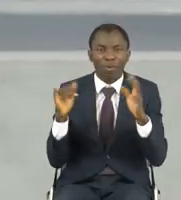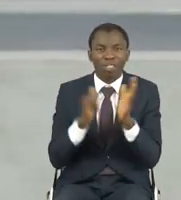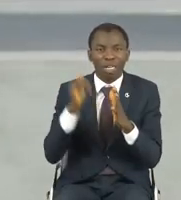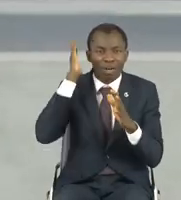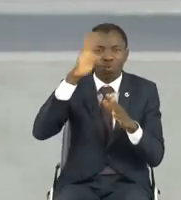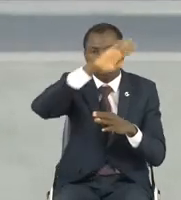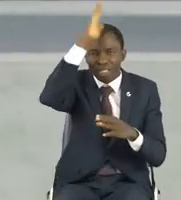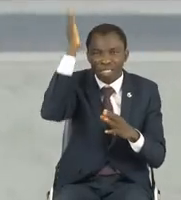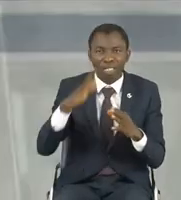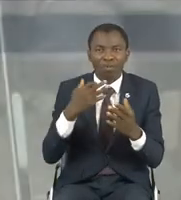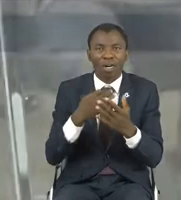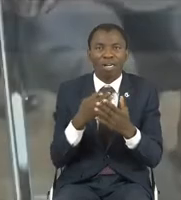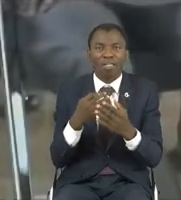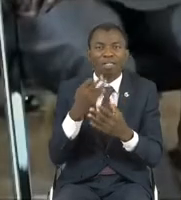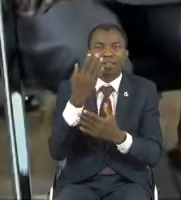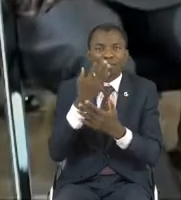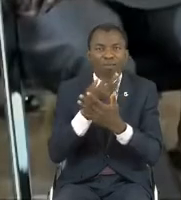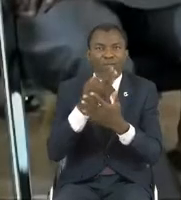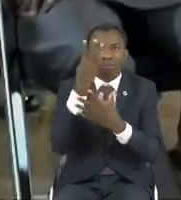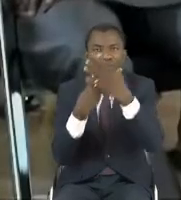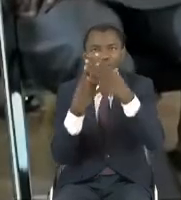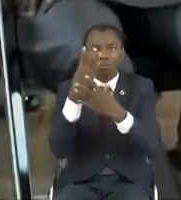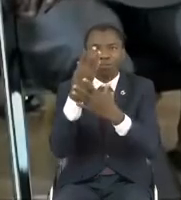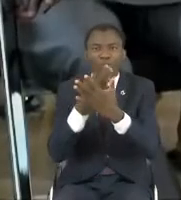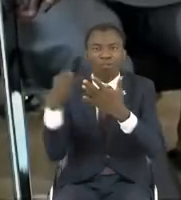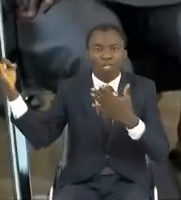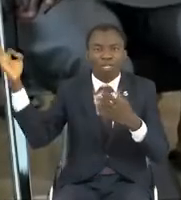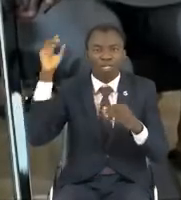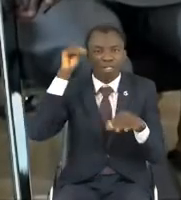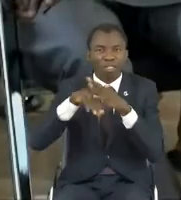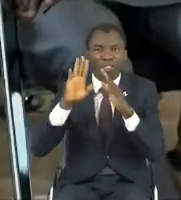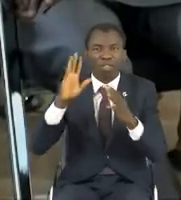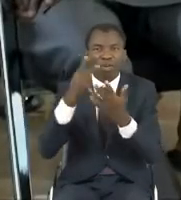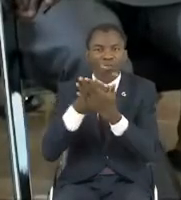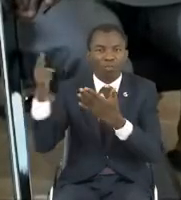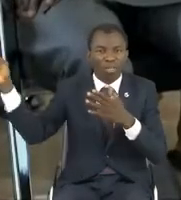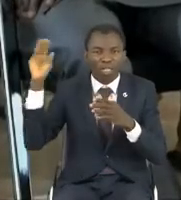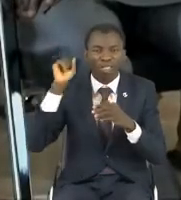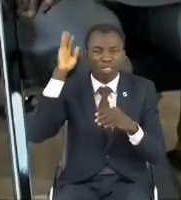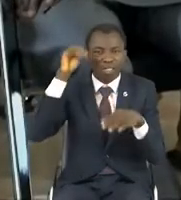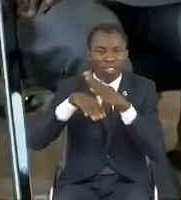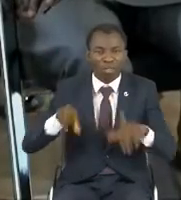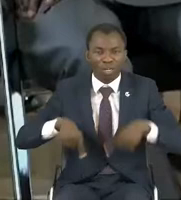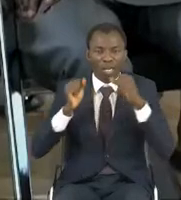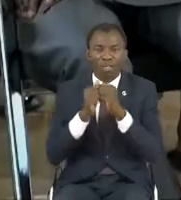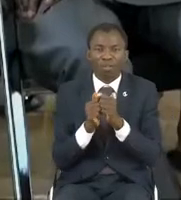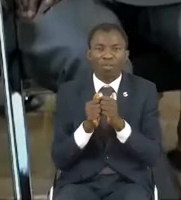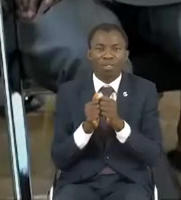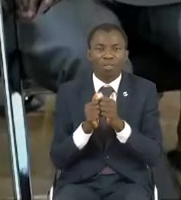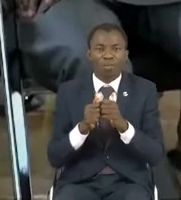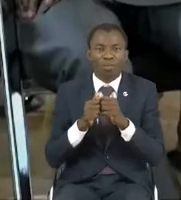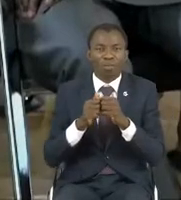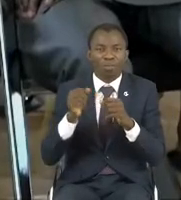in your life. And then you follow the new to forsake